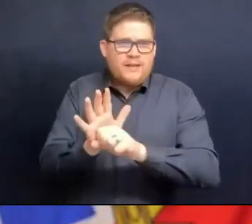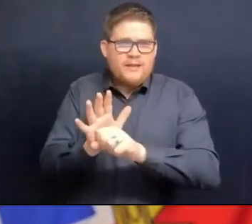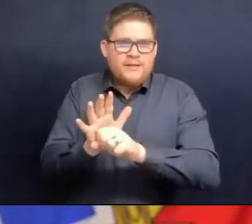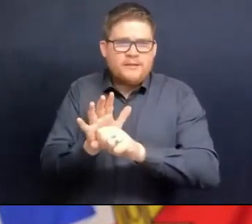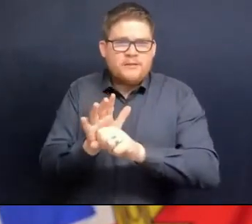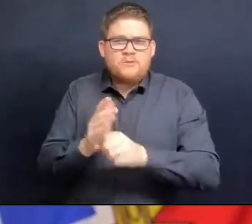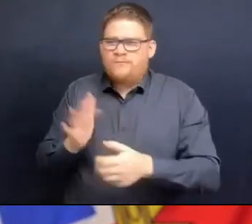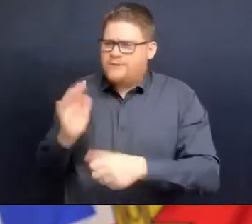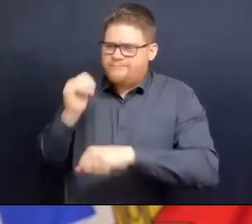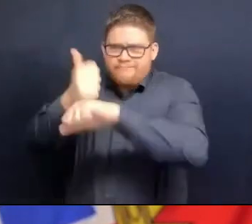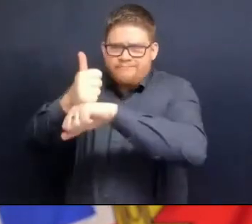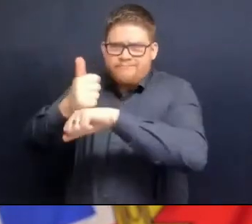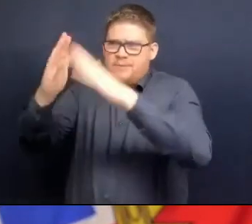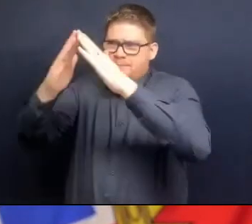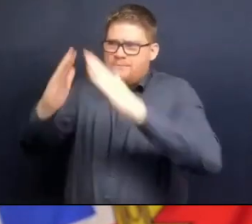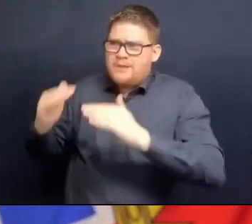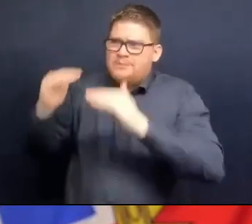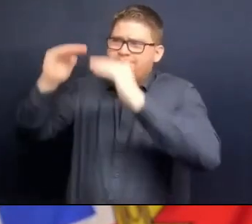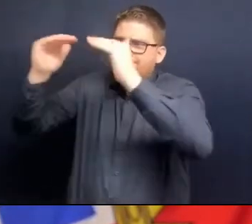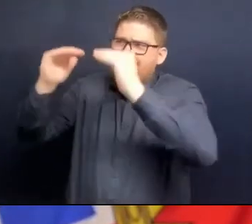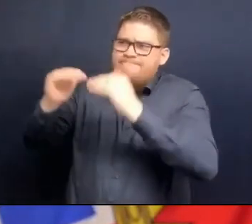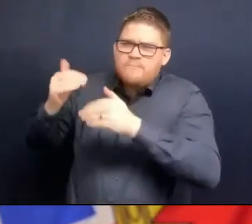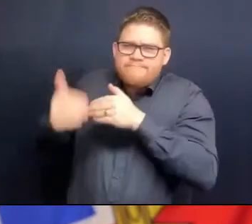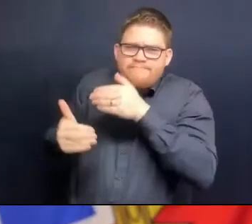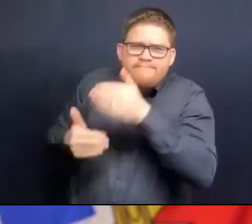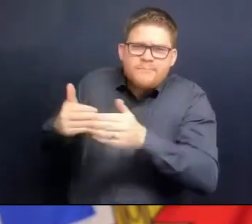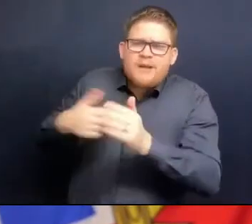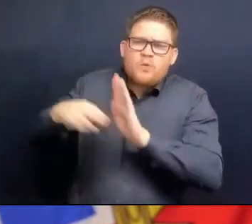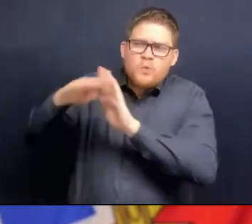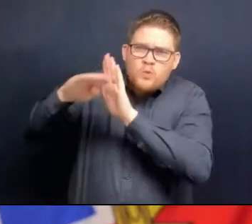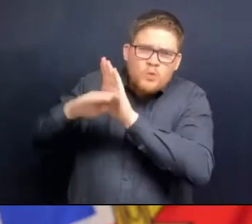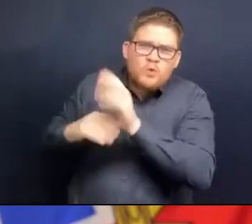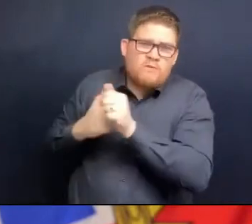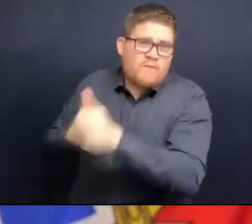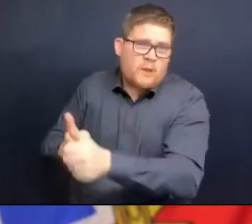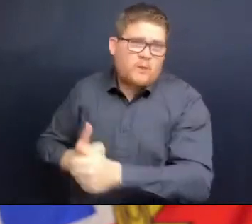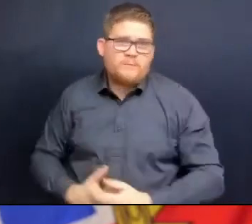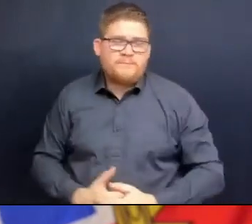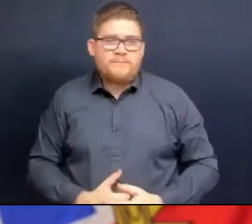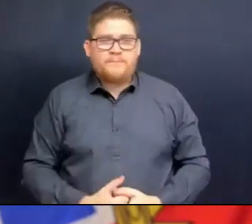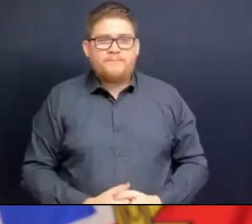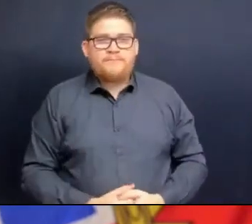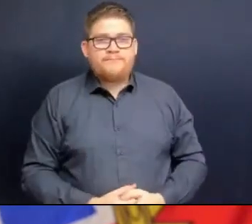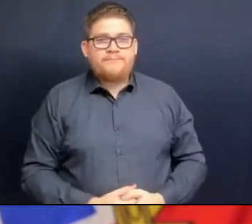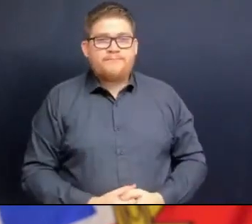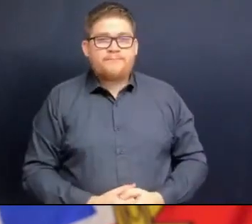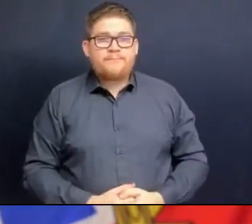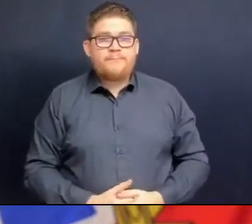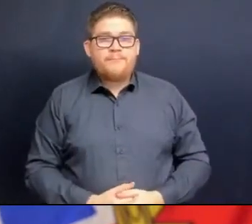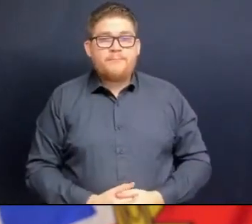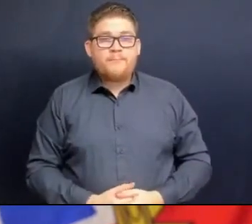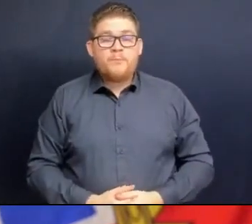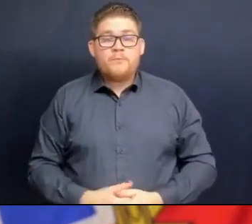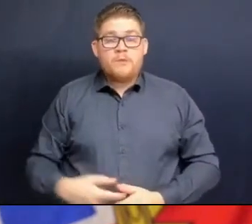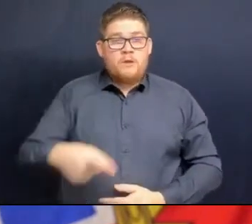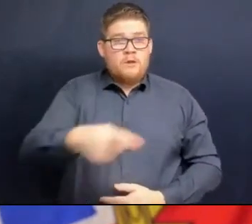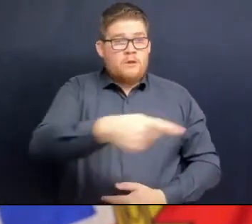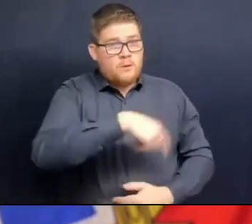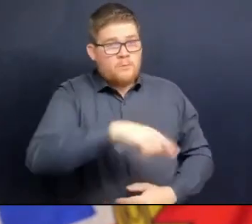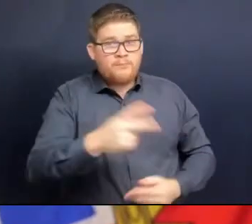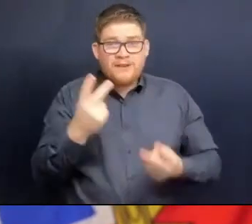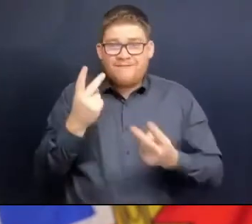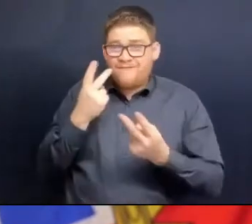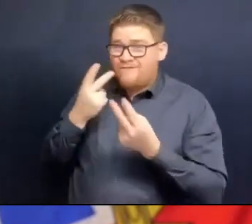assessment and wearing of respirators when needed. But when we're talking about visitors and patients going into a